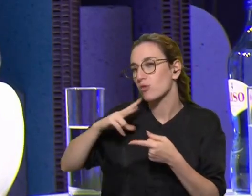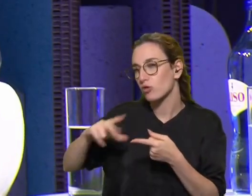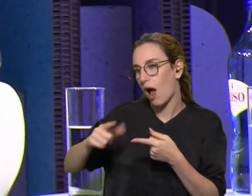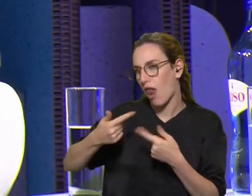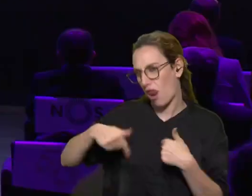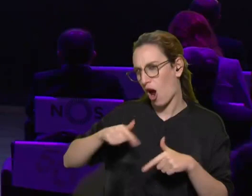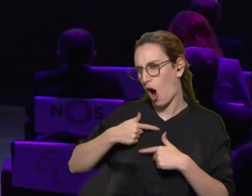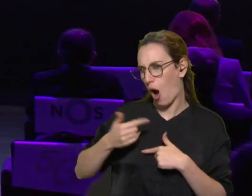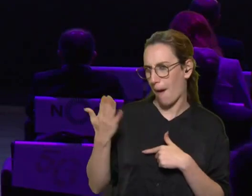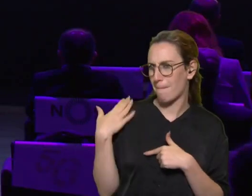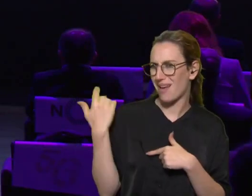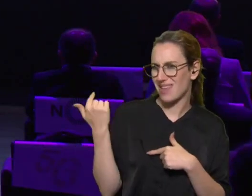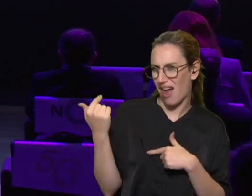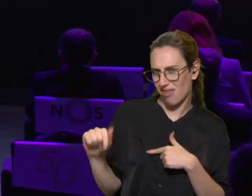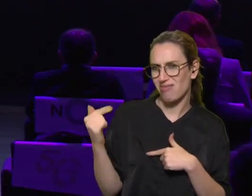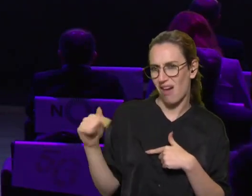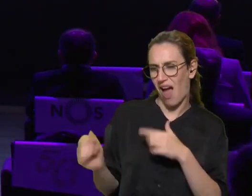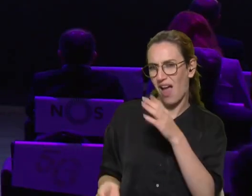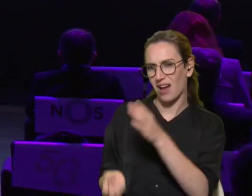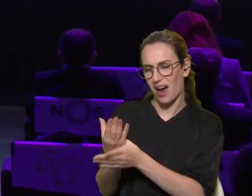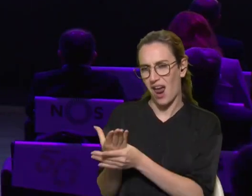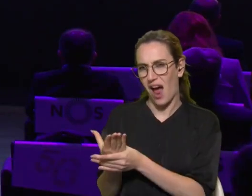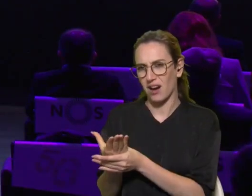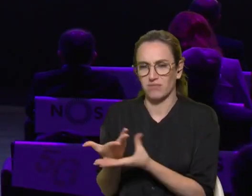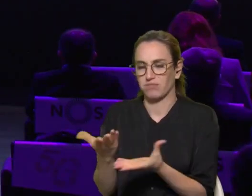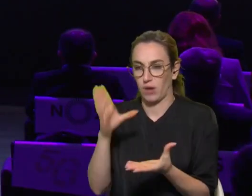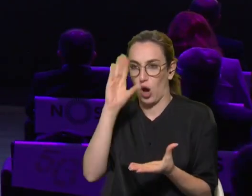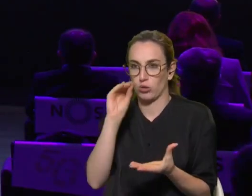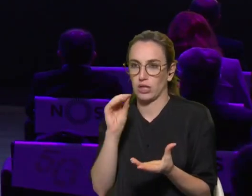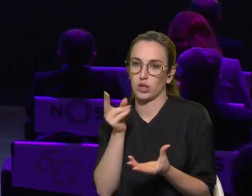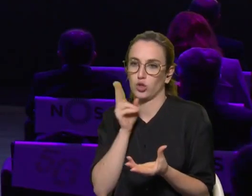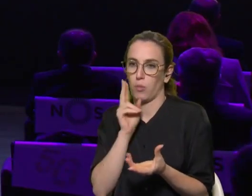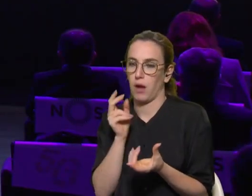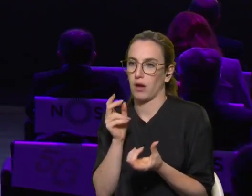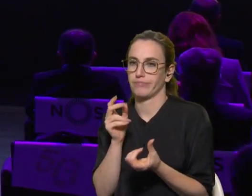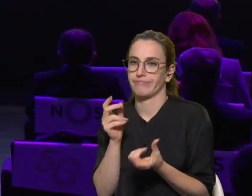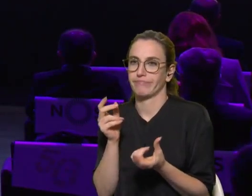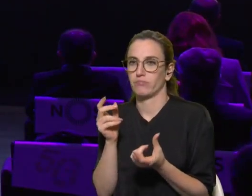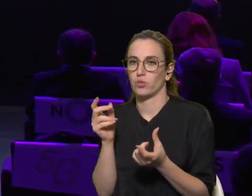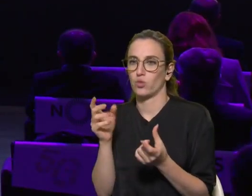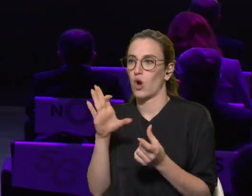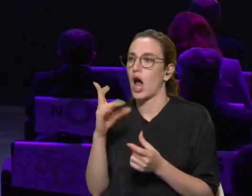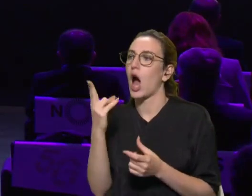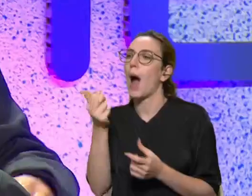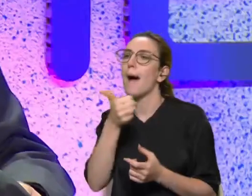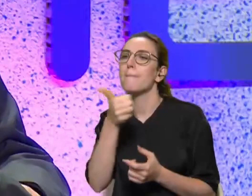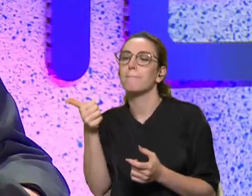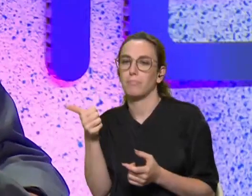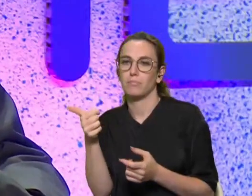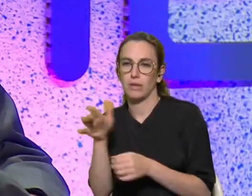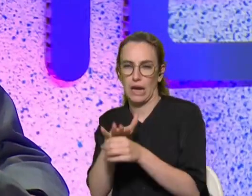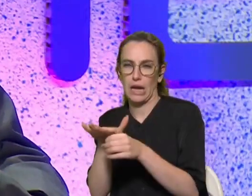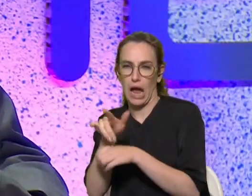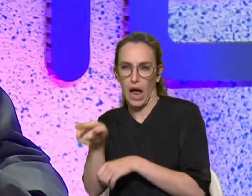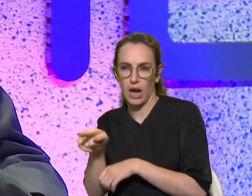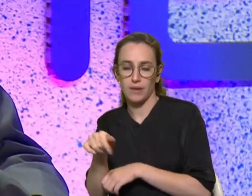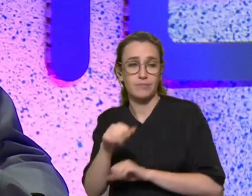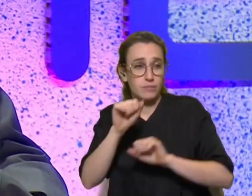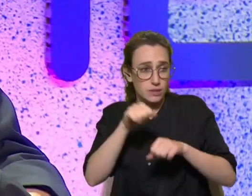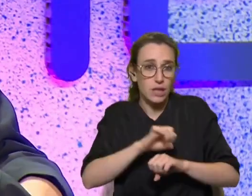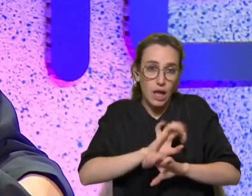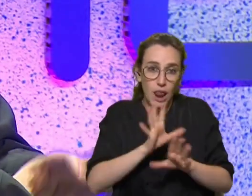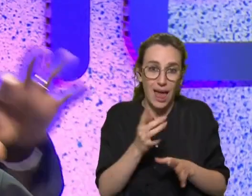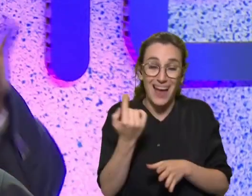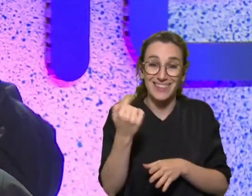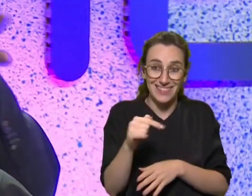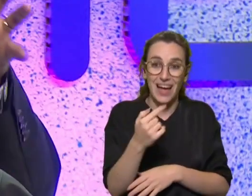in Portugal, do we have the ability to create a hub in this area? Yes.